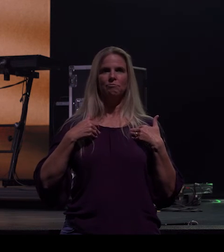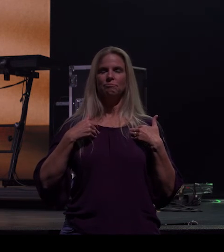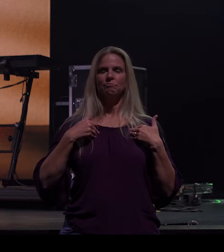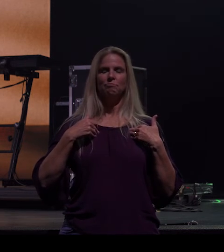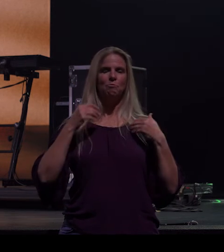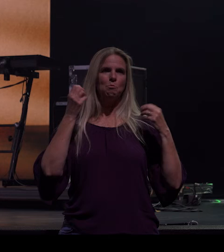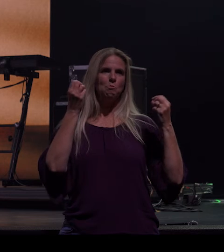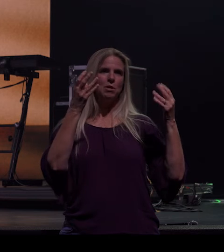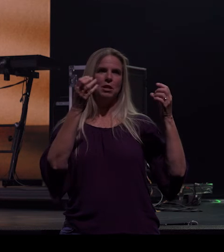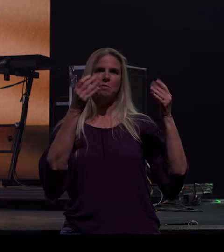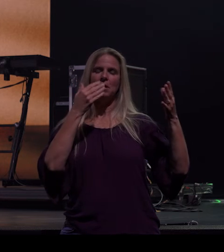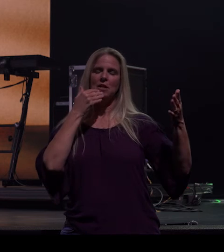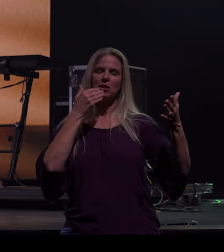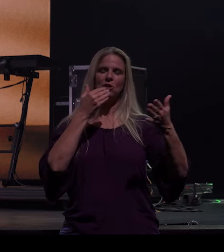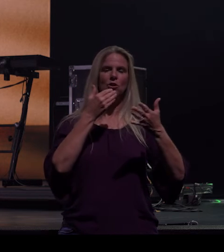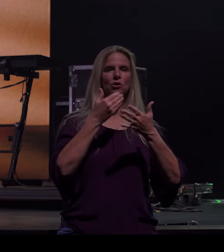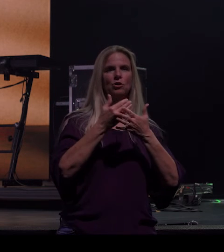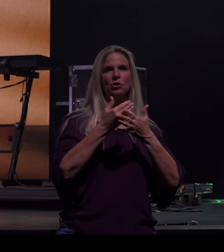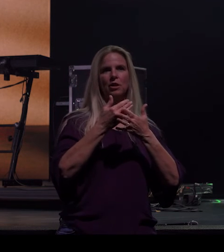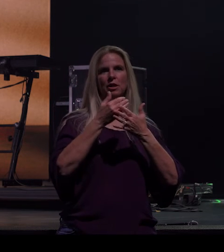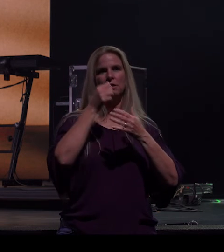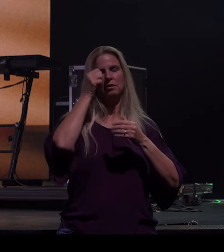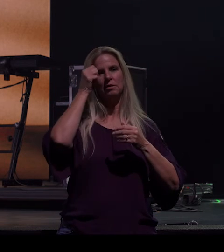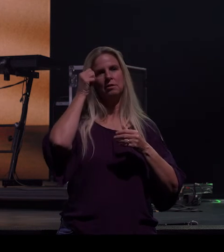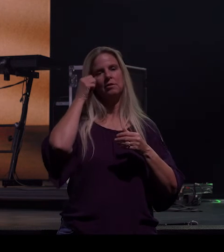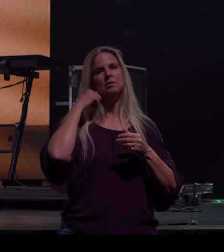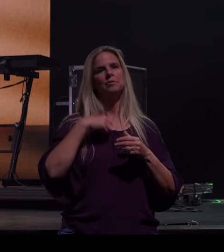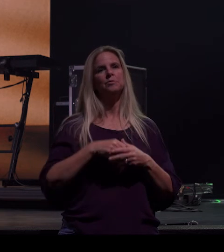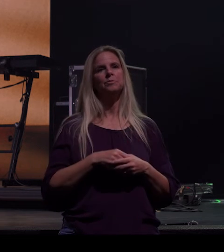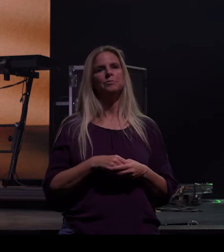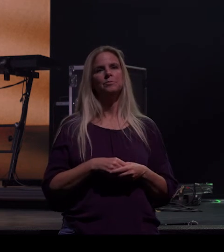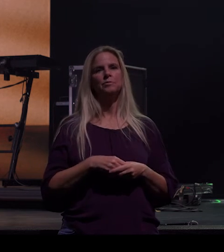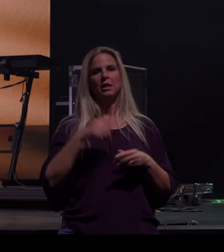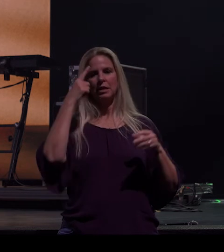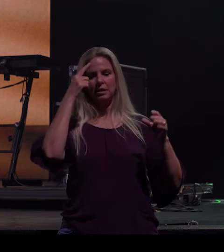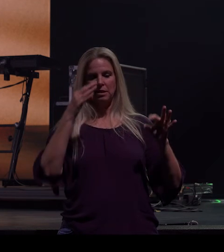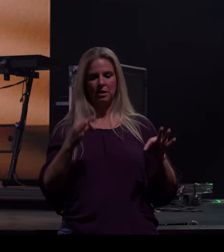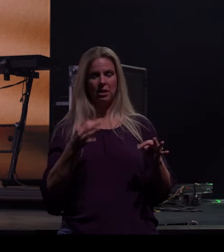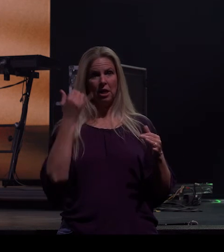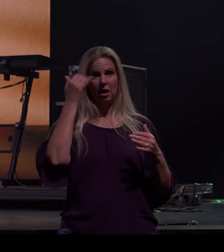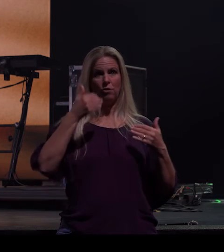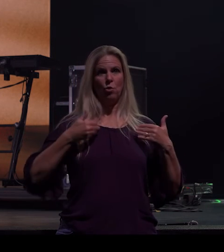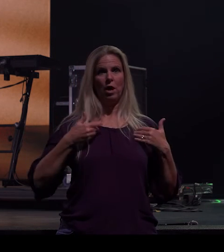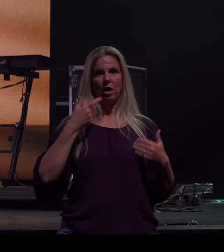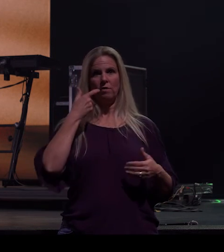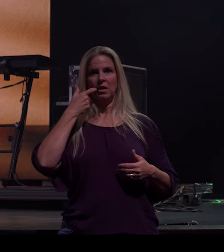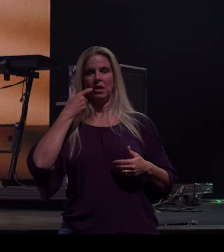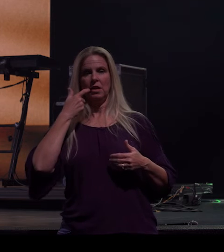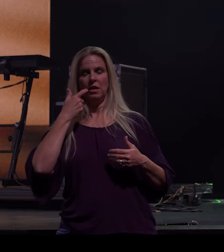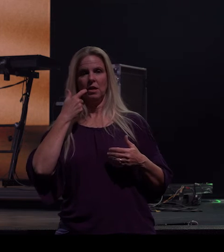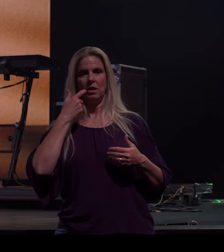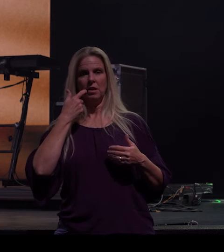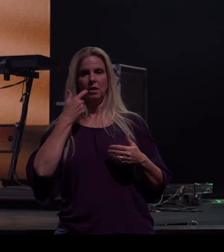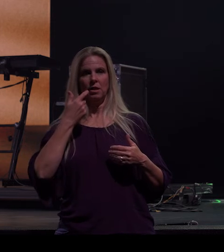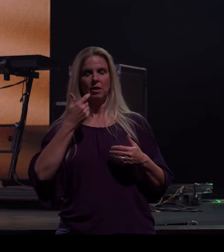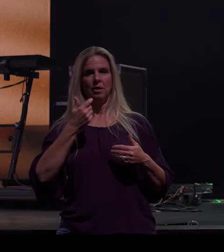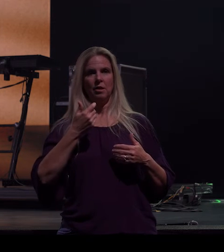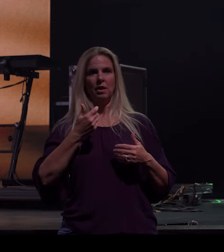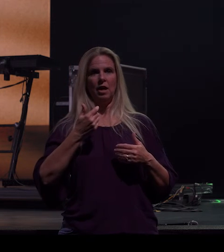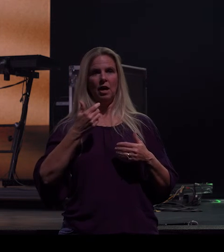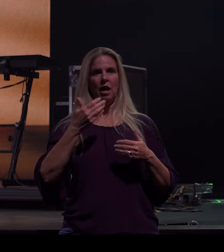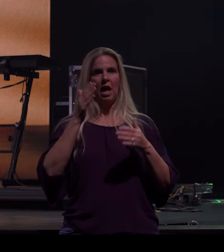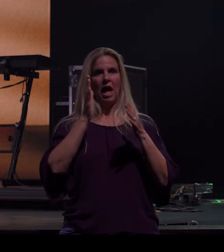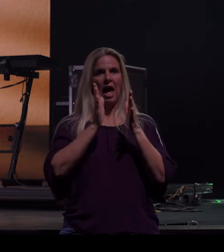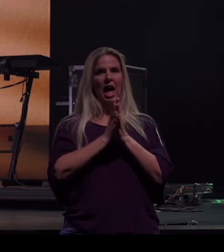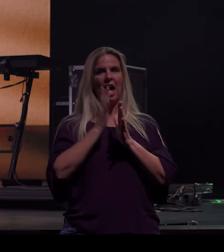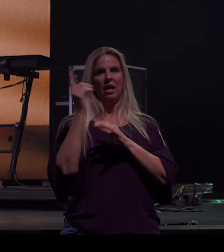mistakes along the way. You have an addiction. Ask someone who's to come alongside you that actually has overcome an addiction,